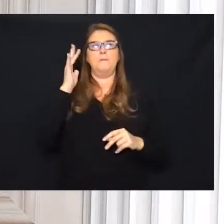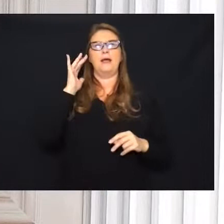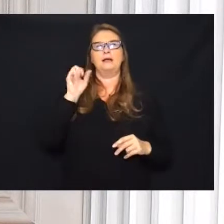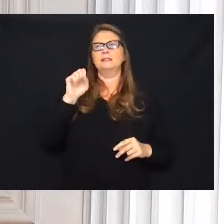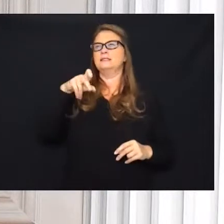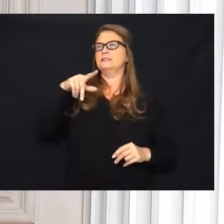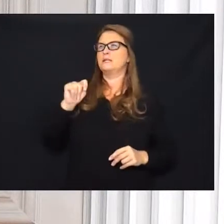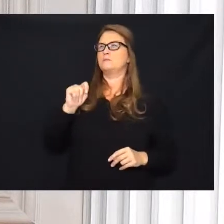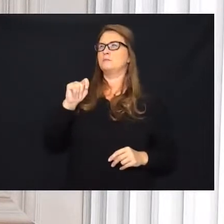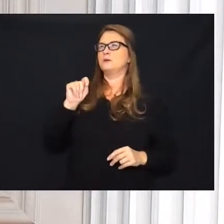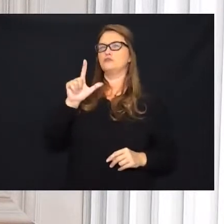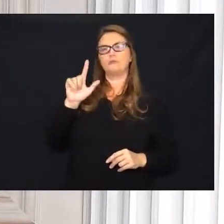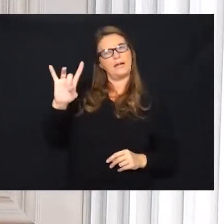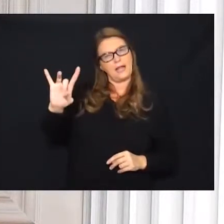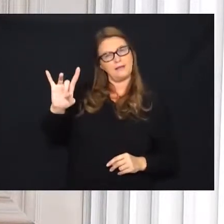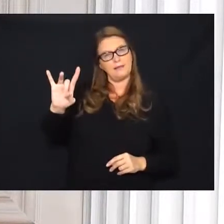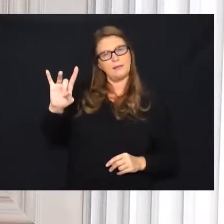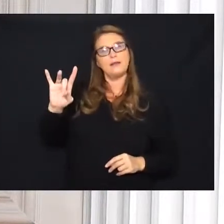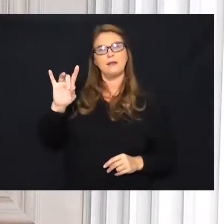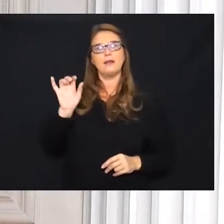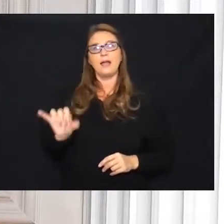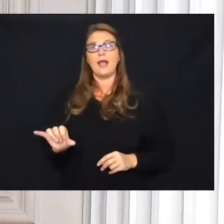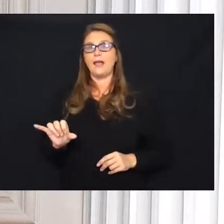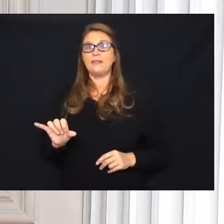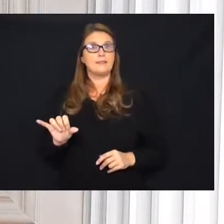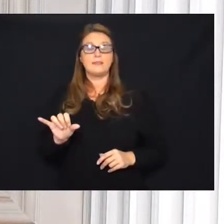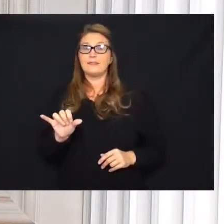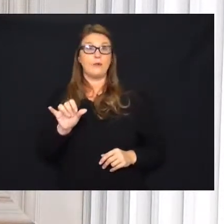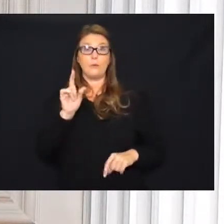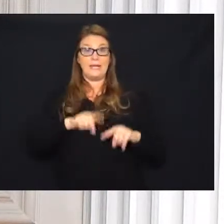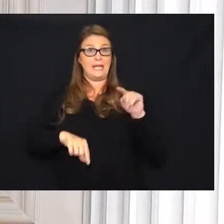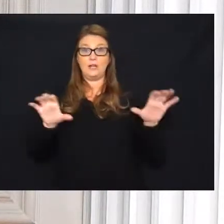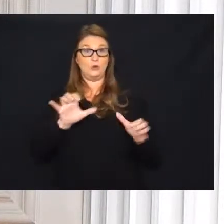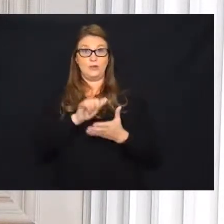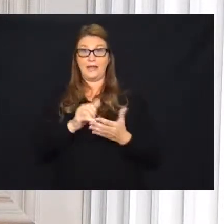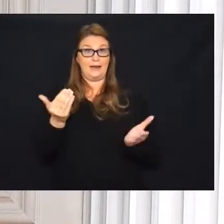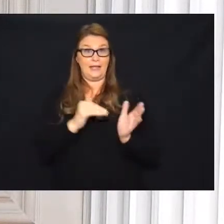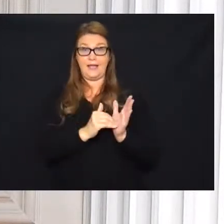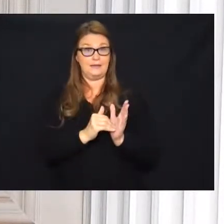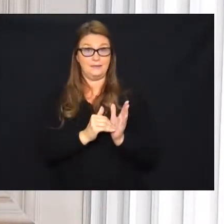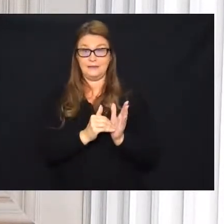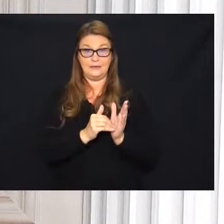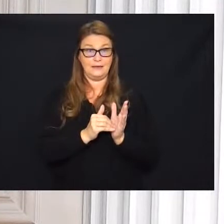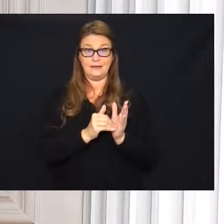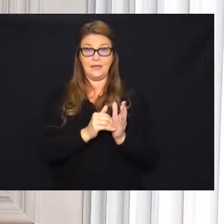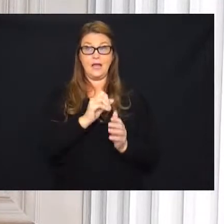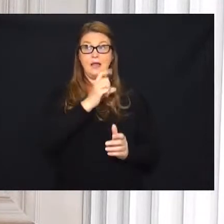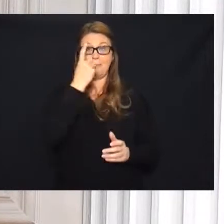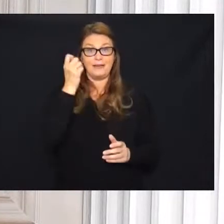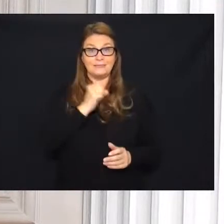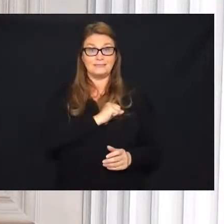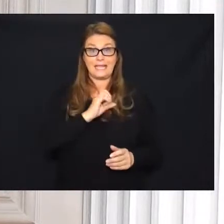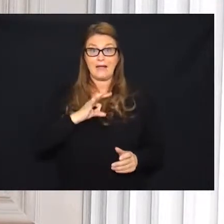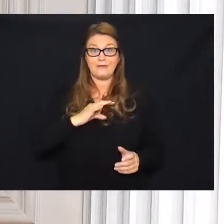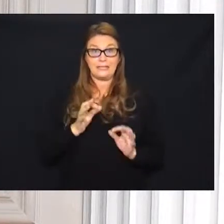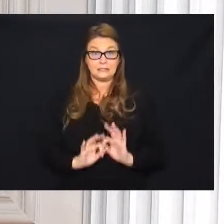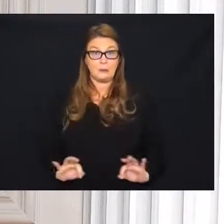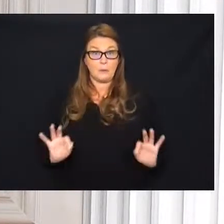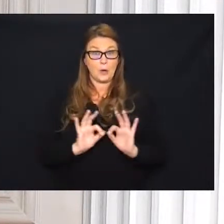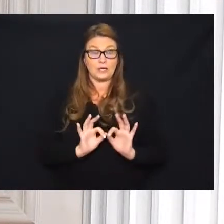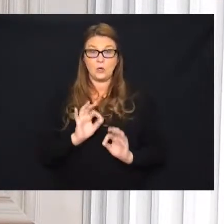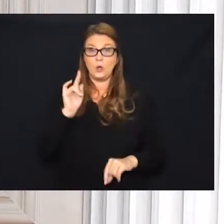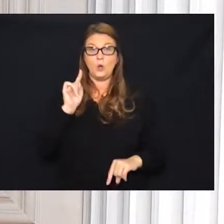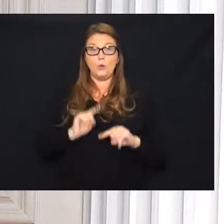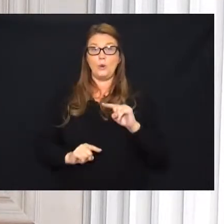28th, I believe. And ultimately, we will not be able to do that again, given our current staffing needs. And we can't afford to